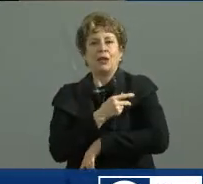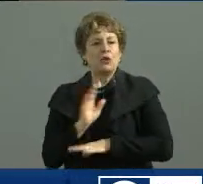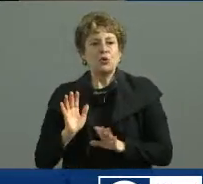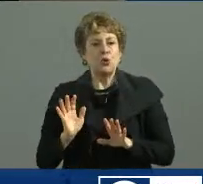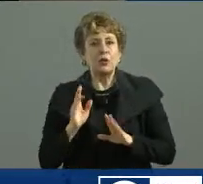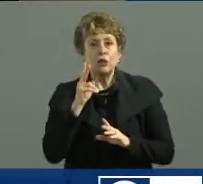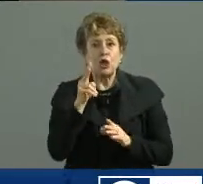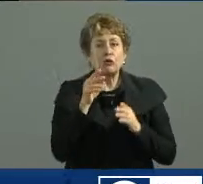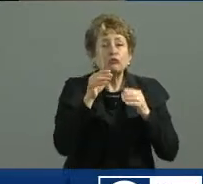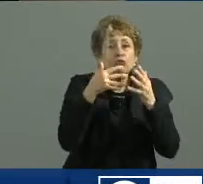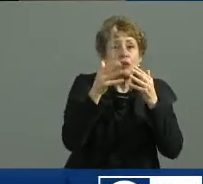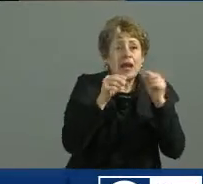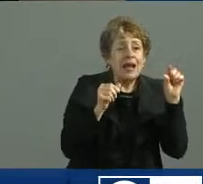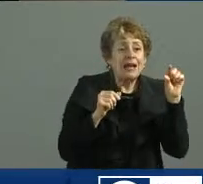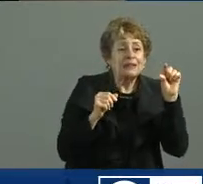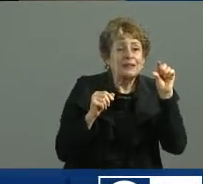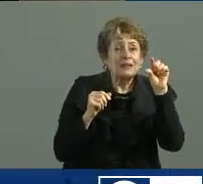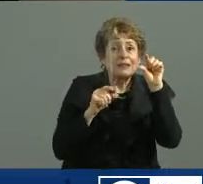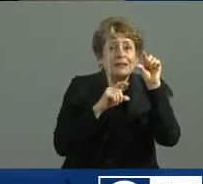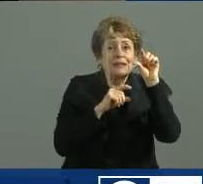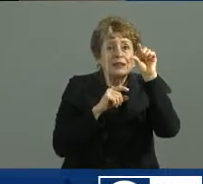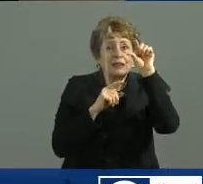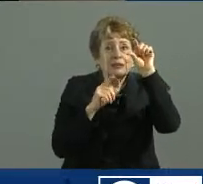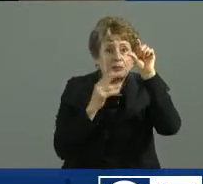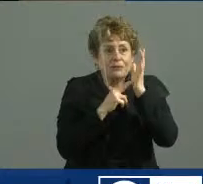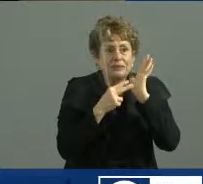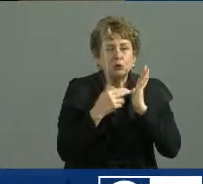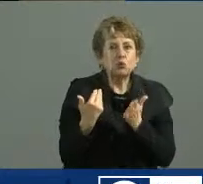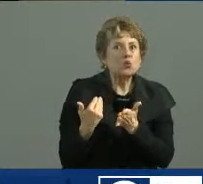cases that week. I'm being signaled.